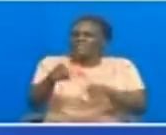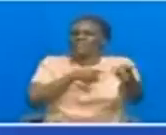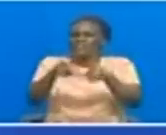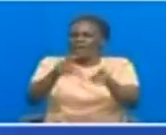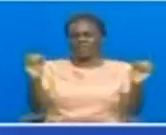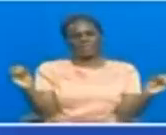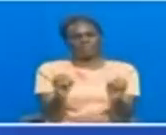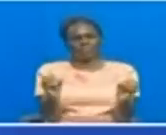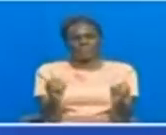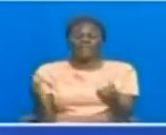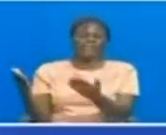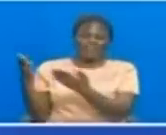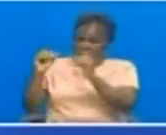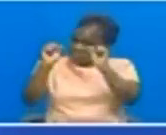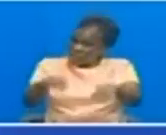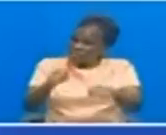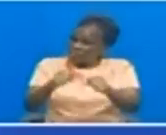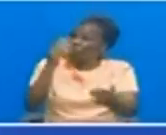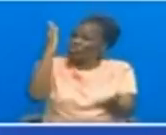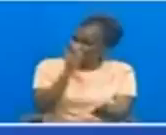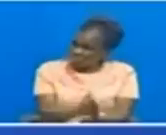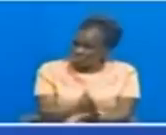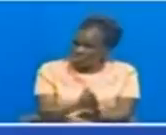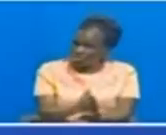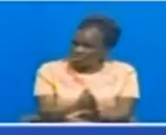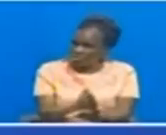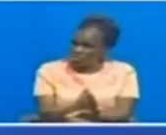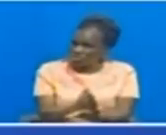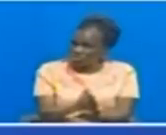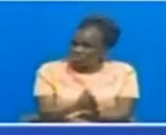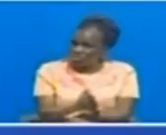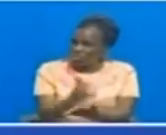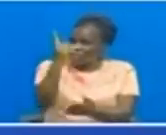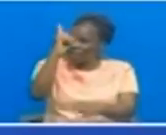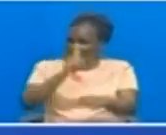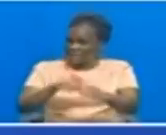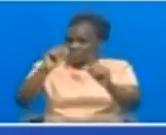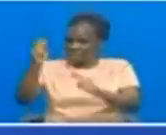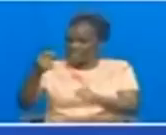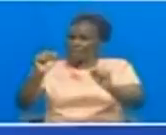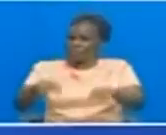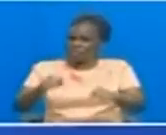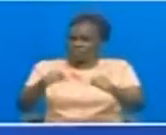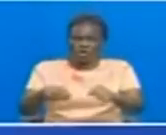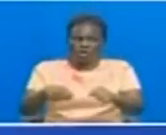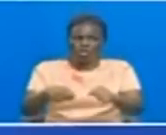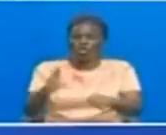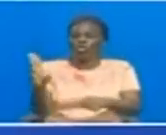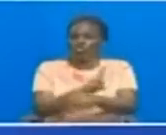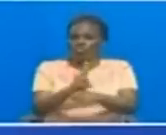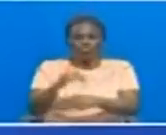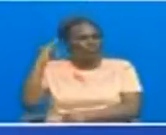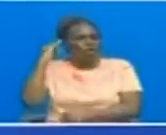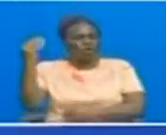polling station? Is this actually possible? Do you think, you know, there's going to be a time in Kenya where we are actually making this